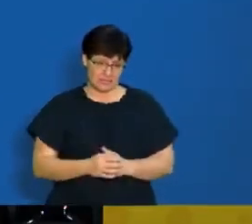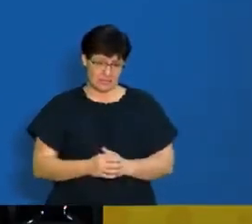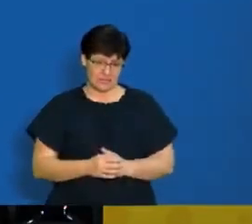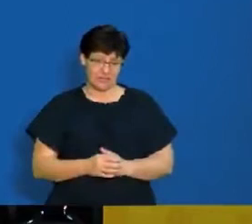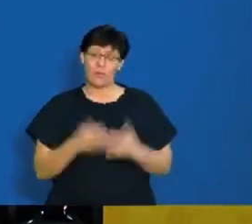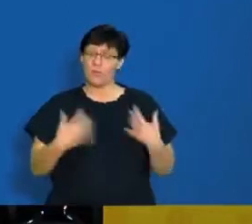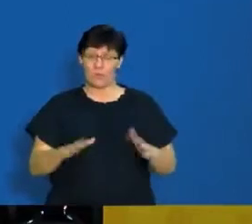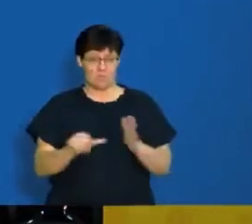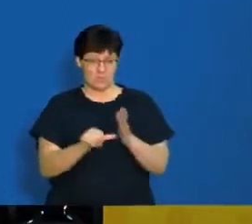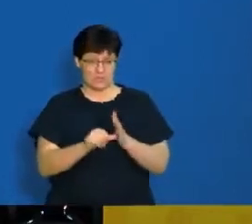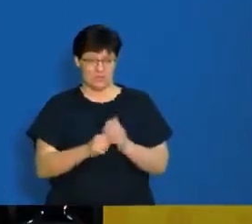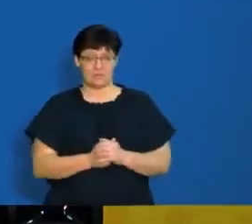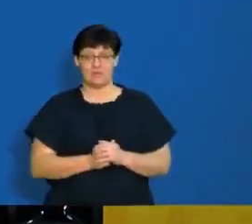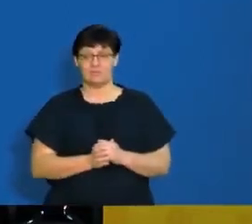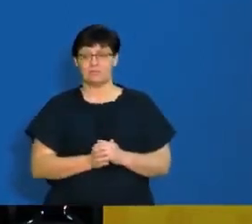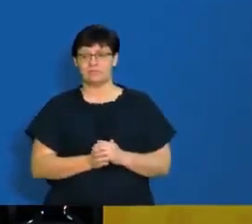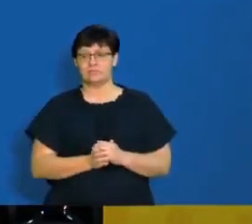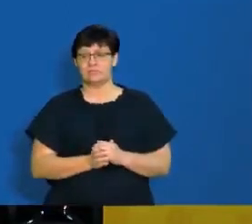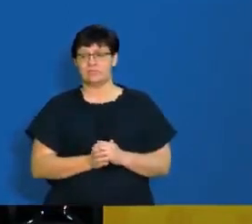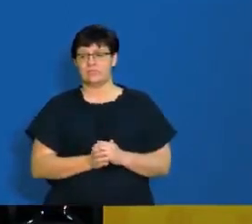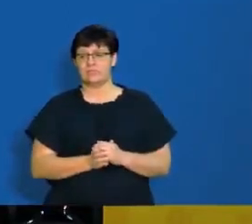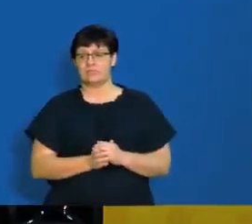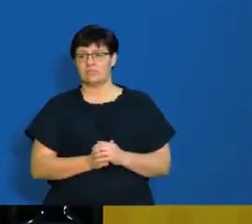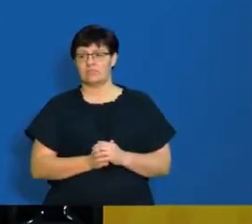That's very important, guys. Okay.